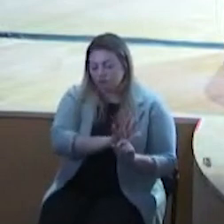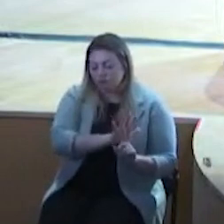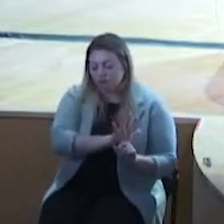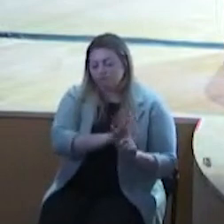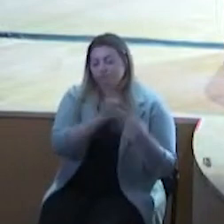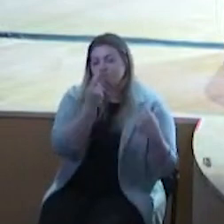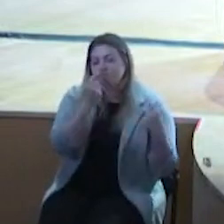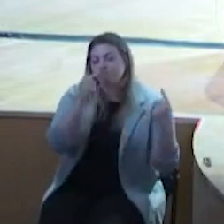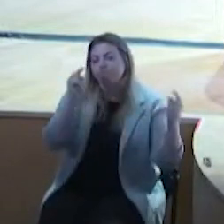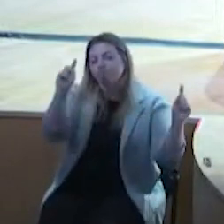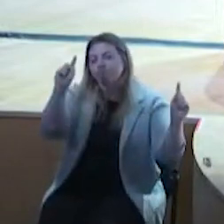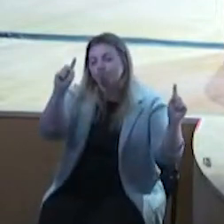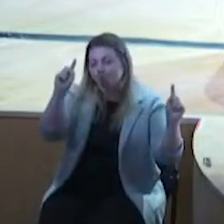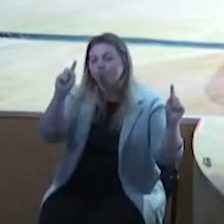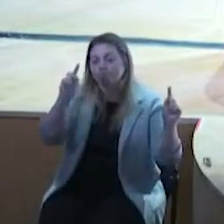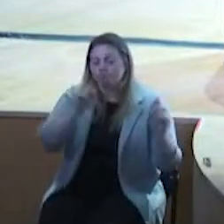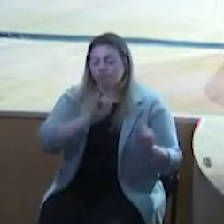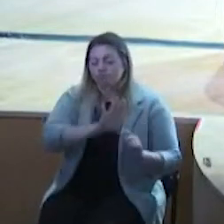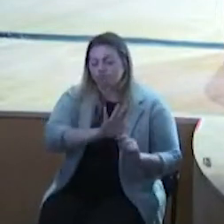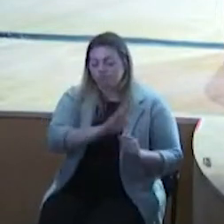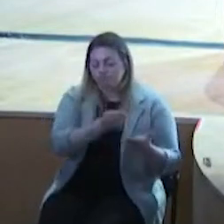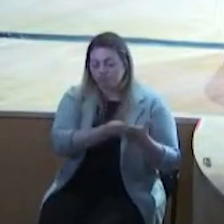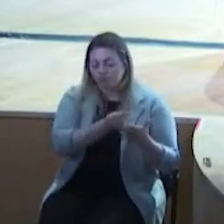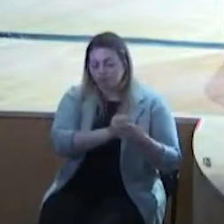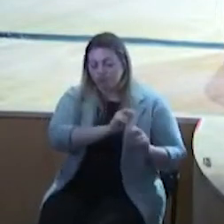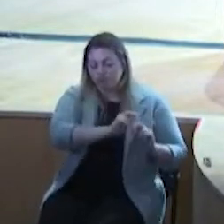decrement, their allocation,